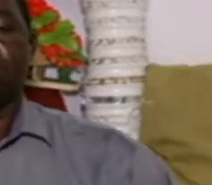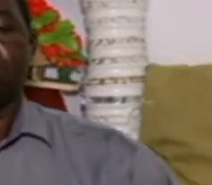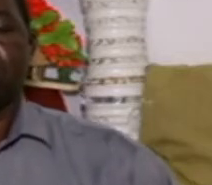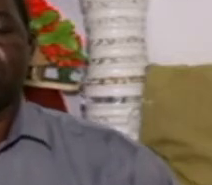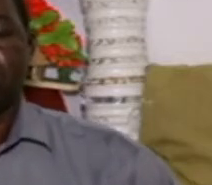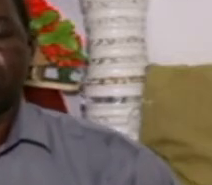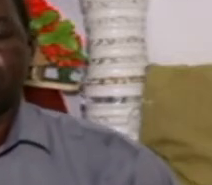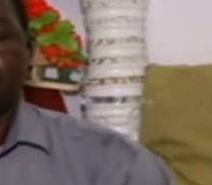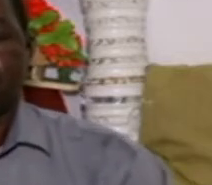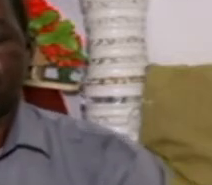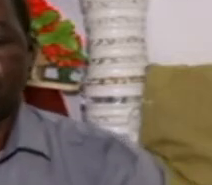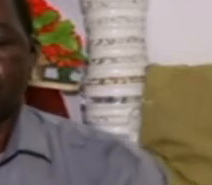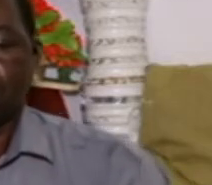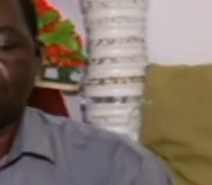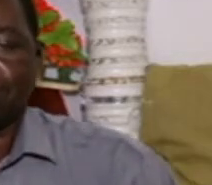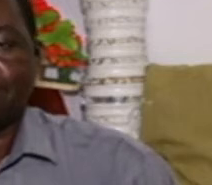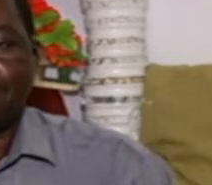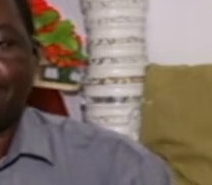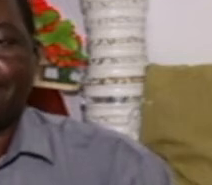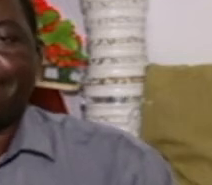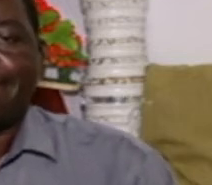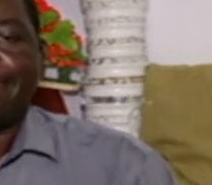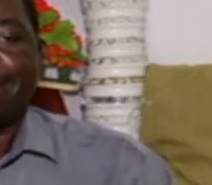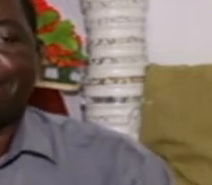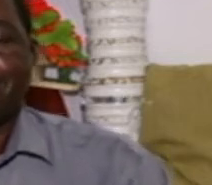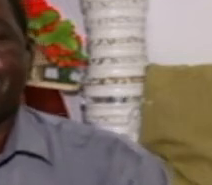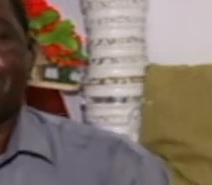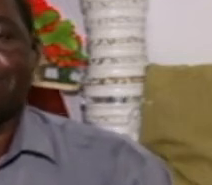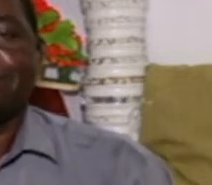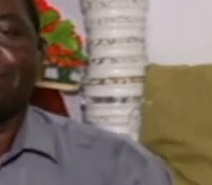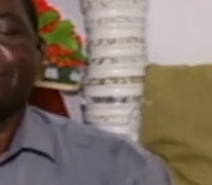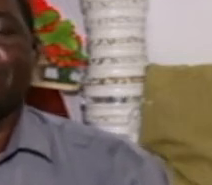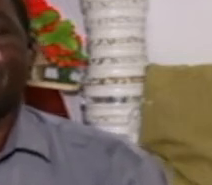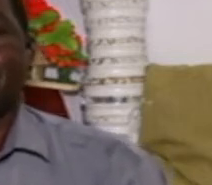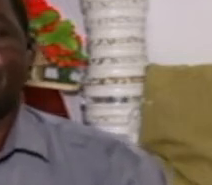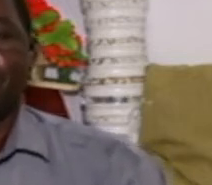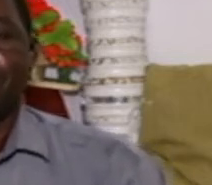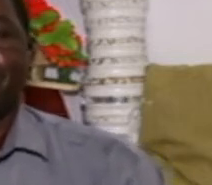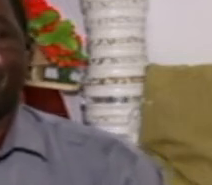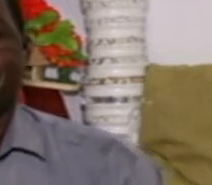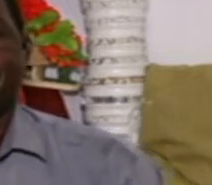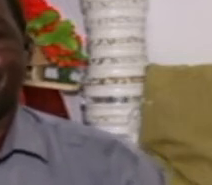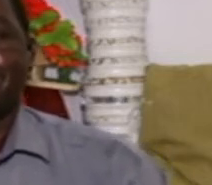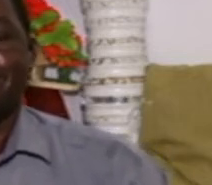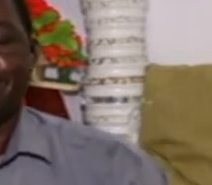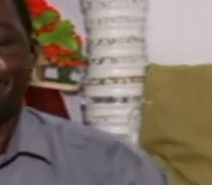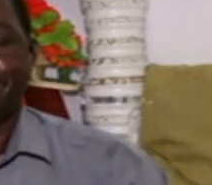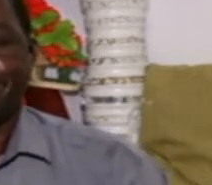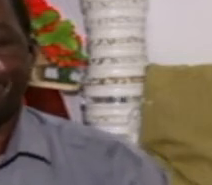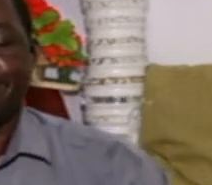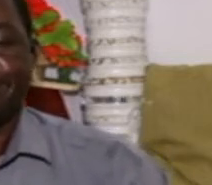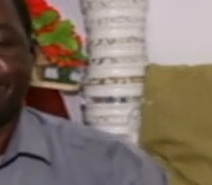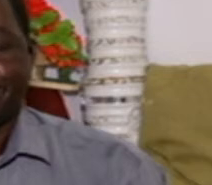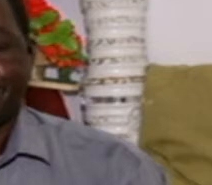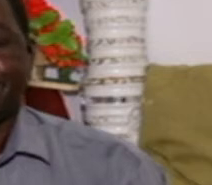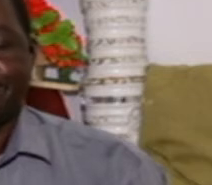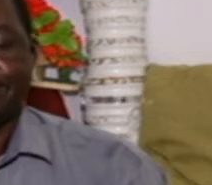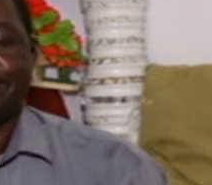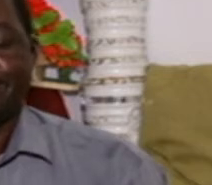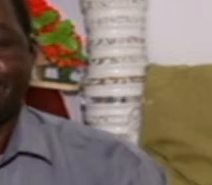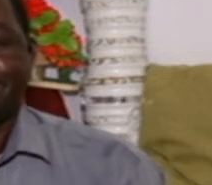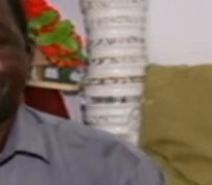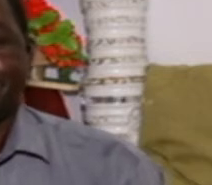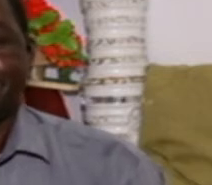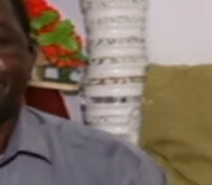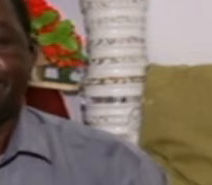Secretary, State Department of Shipping and Maritime. John Omingo is also here, Head of Commercial Shipping, Kenya Maritime Authority. And Miss Betty McKenna, International